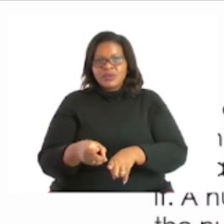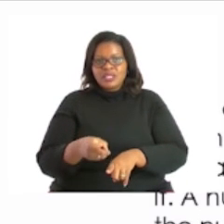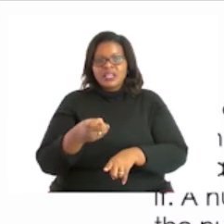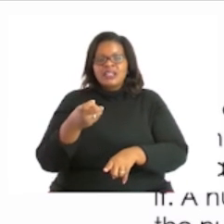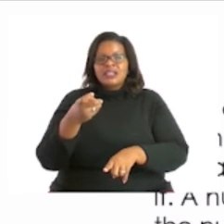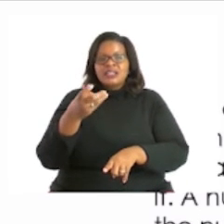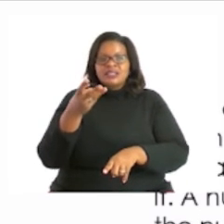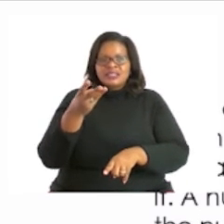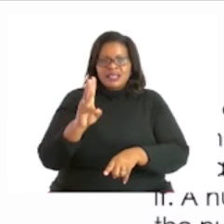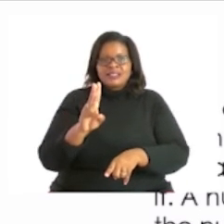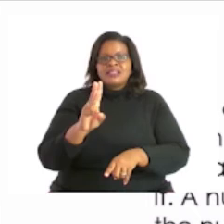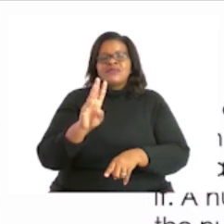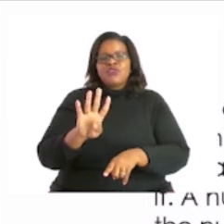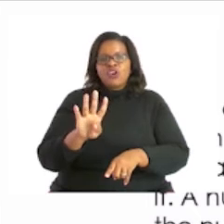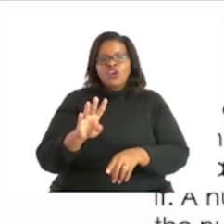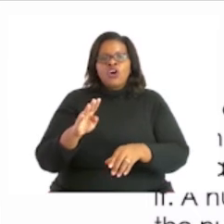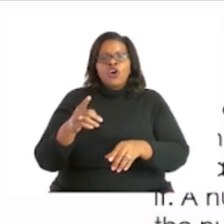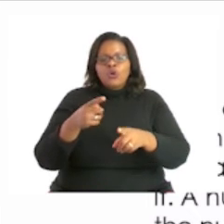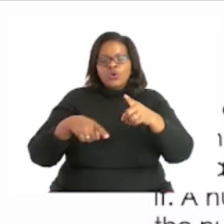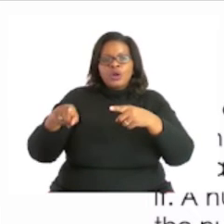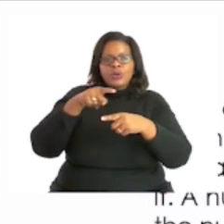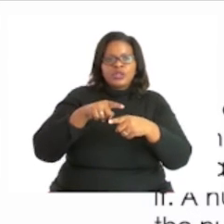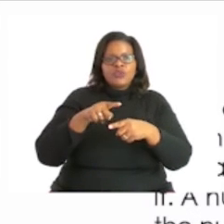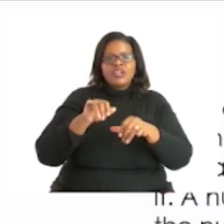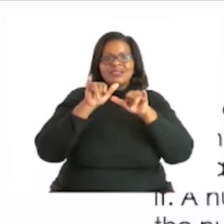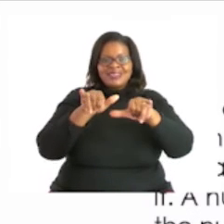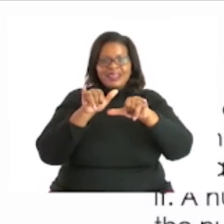5,684 rounded off to the nearest 10 becomes